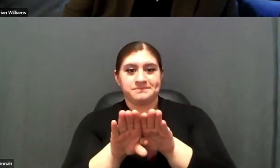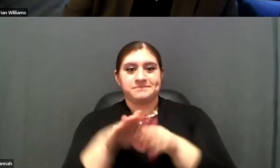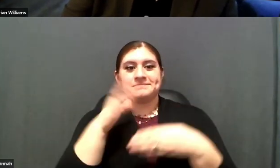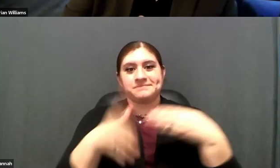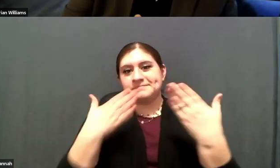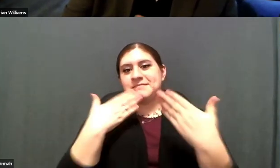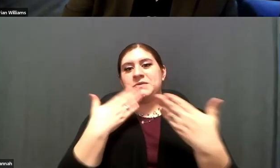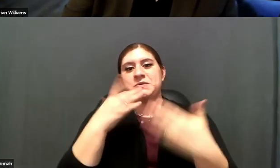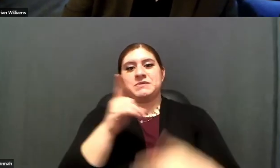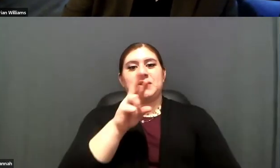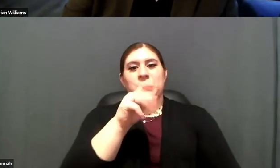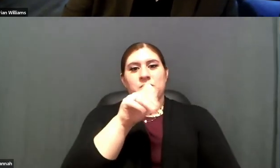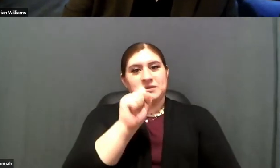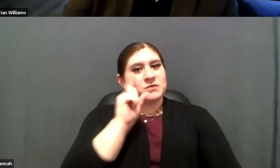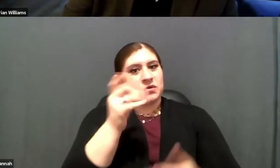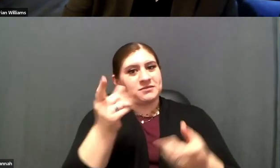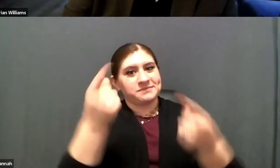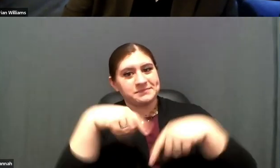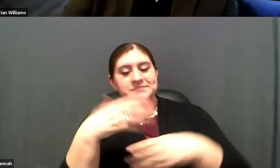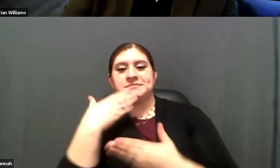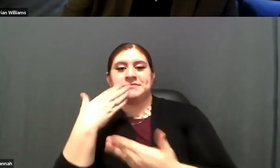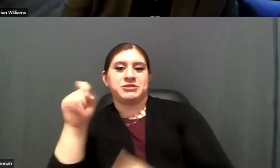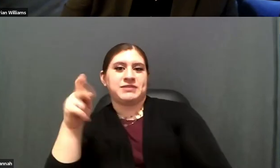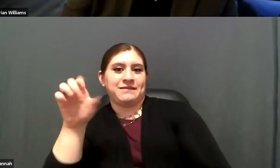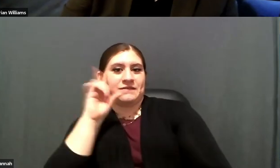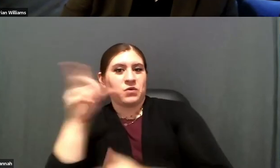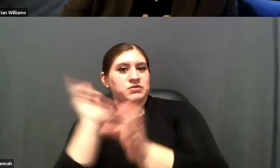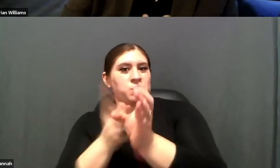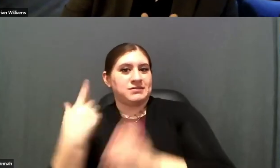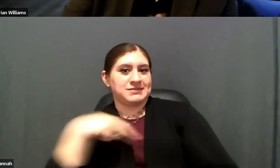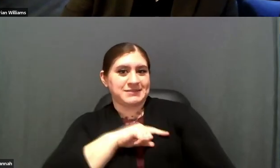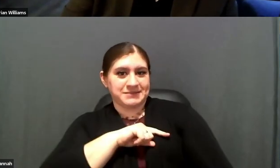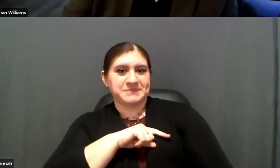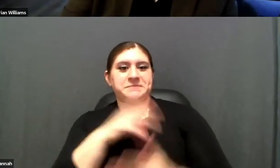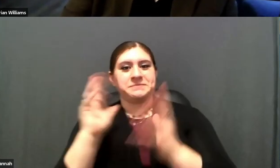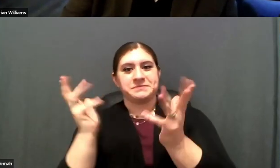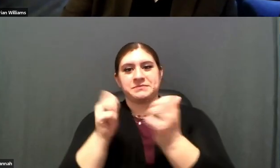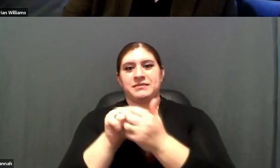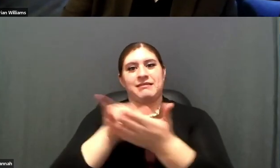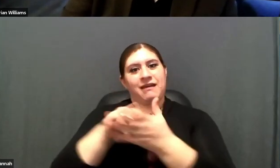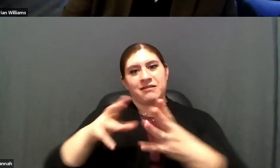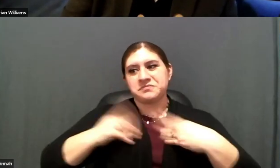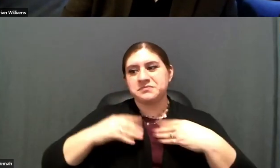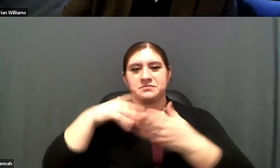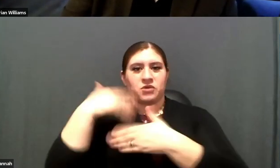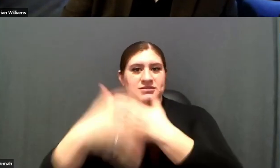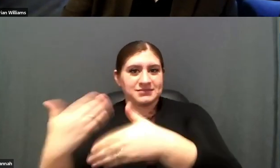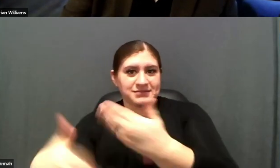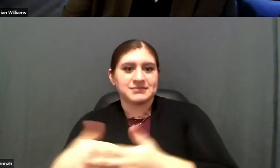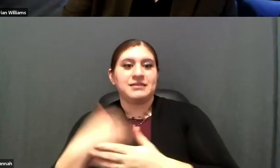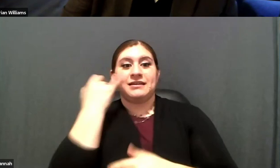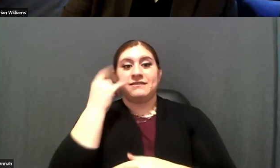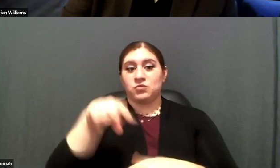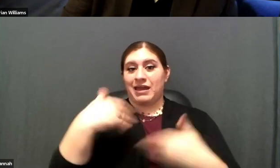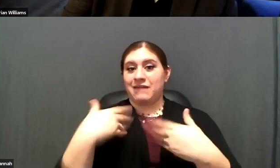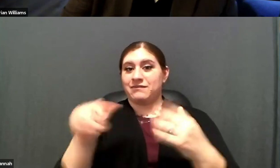you, Dr. Williams, for being here. Thank you, Stephanie, so much for joining in too and talking about the admissions processes. If you guys have